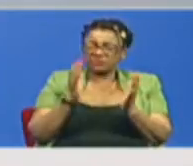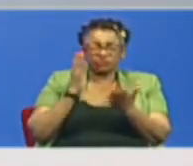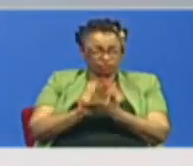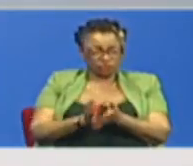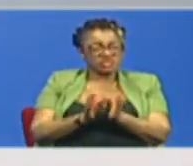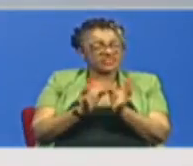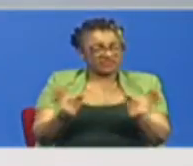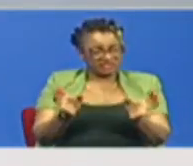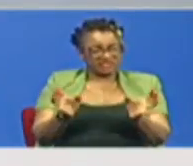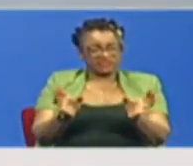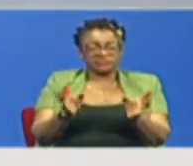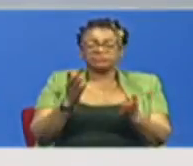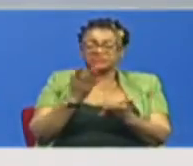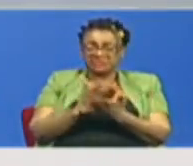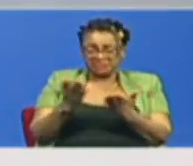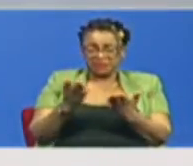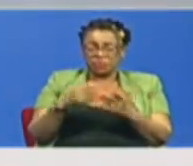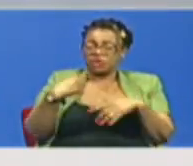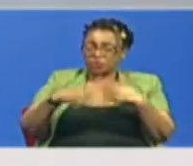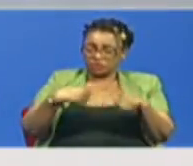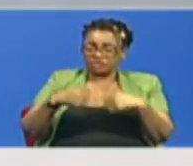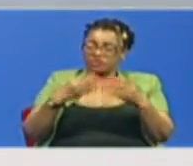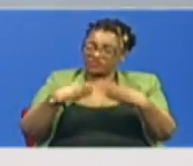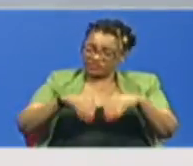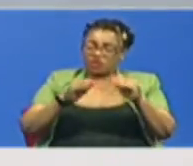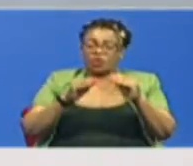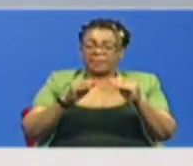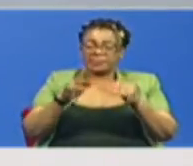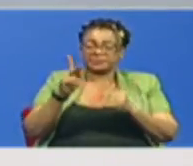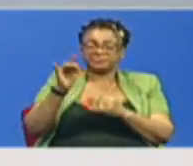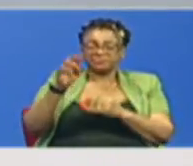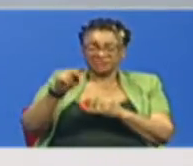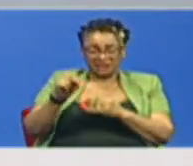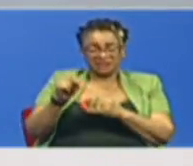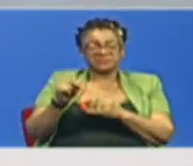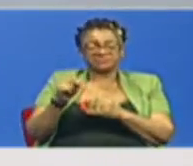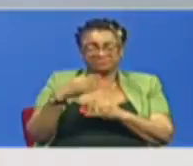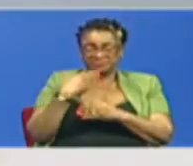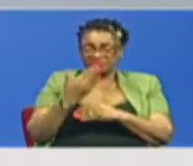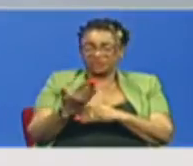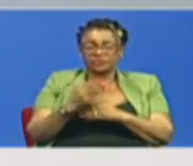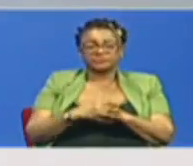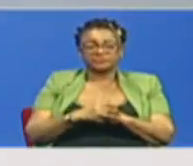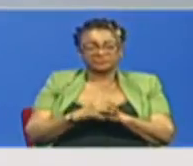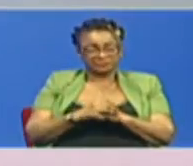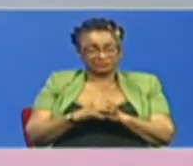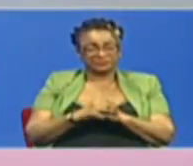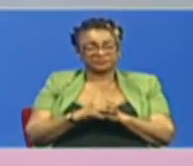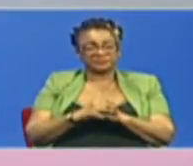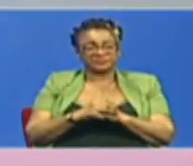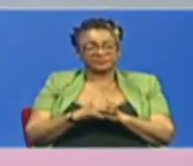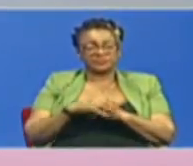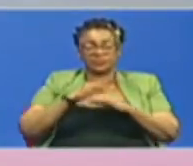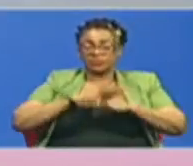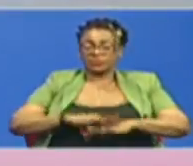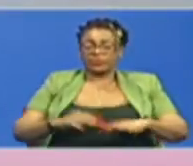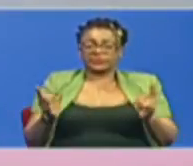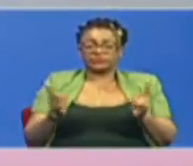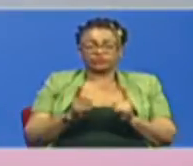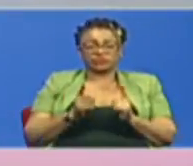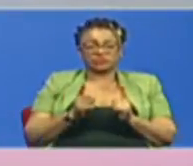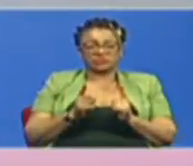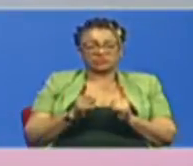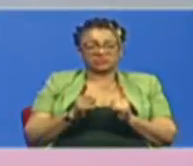that we will, of course, keep tabs on. Kennedy Moredi there breaking it down for us. All right, we're taking a break now on